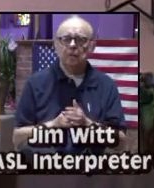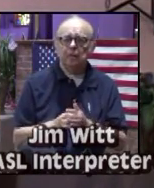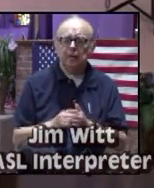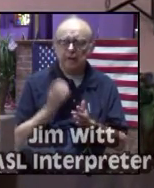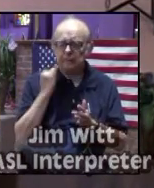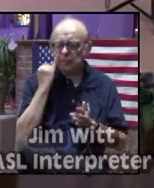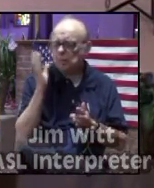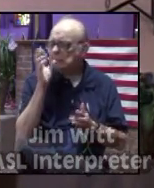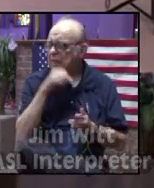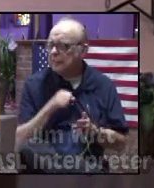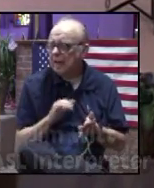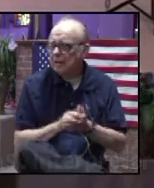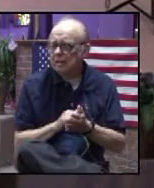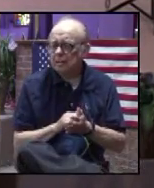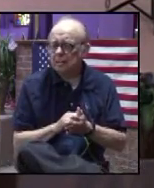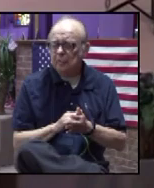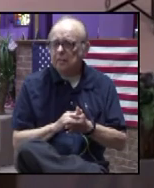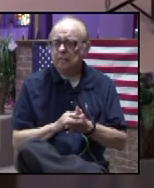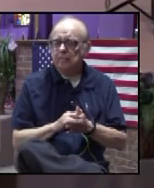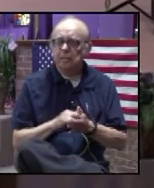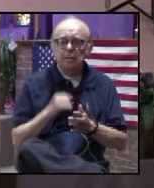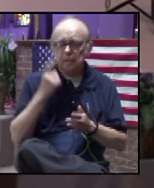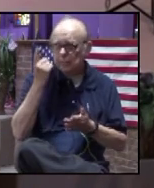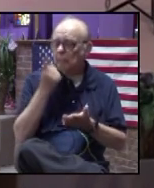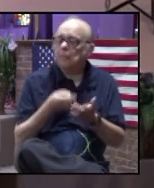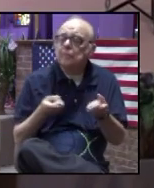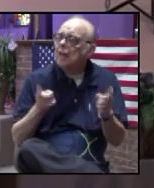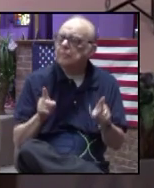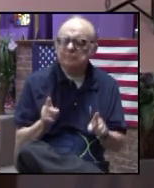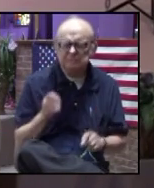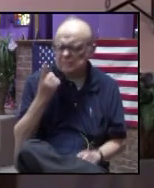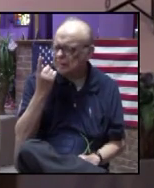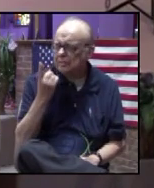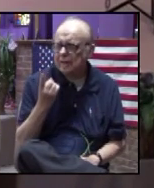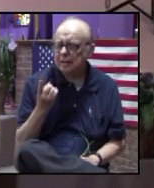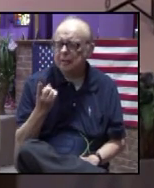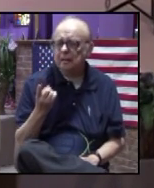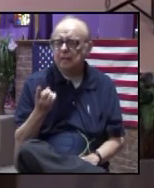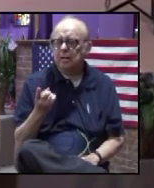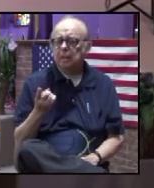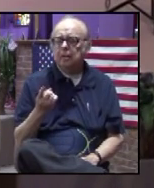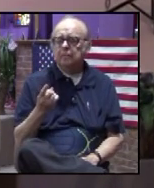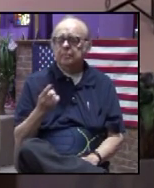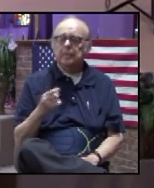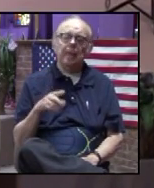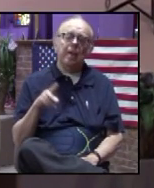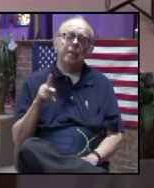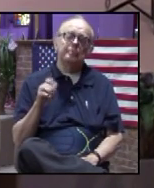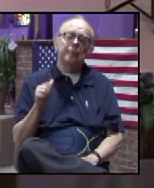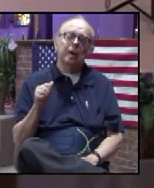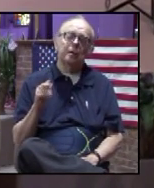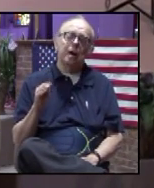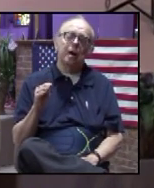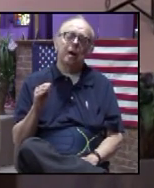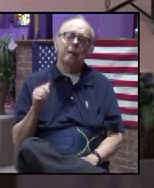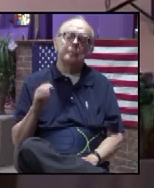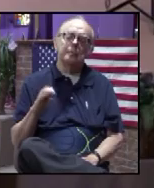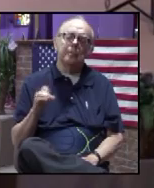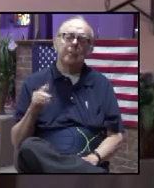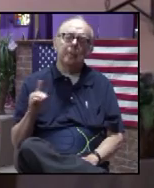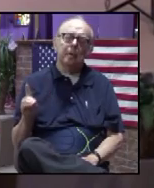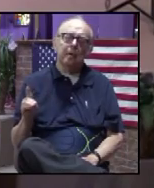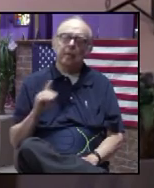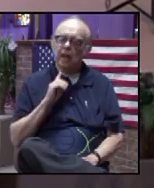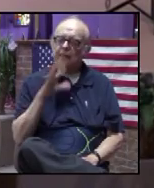missed it, you didn't understand what was going on. The paramedic that actually